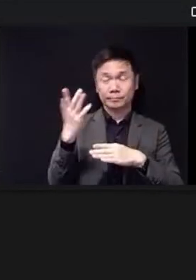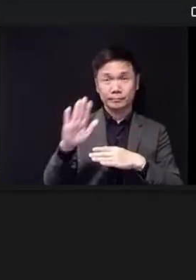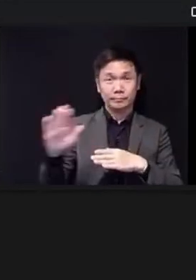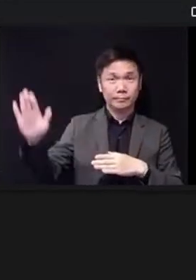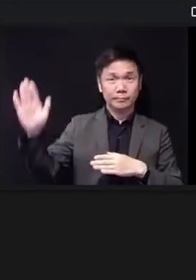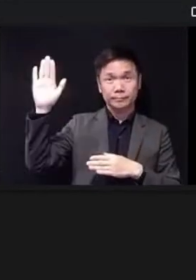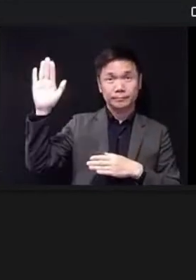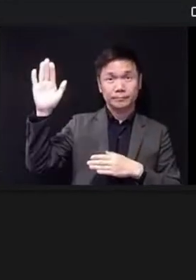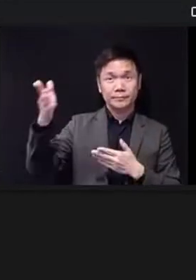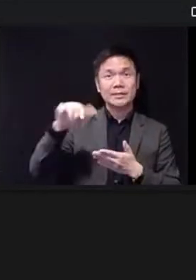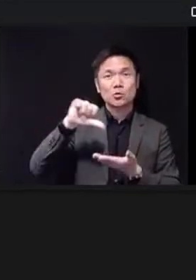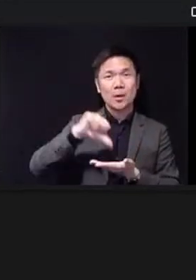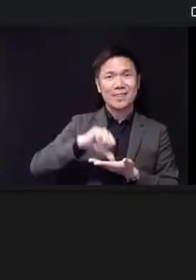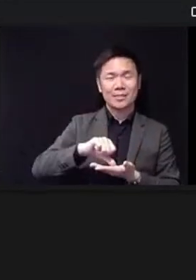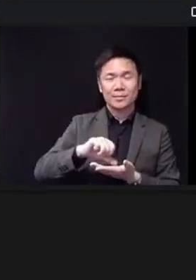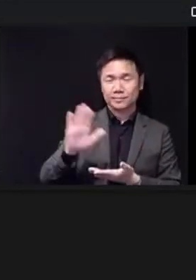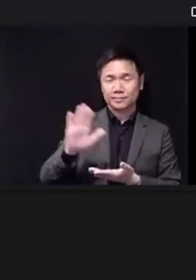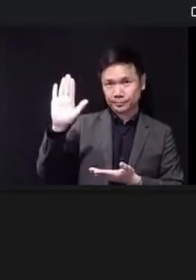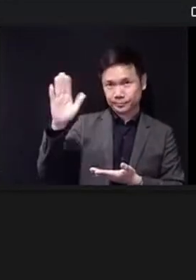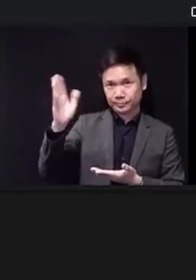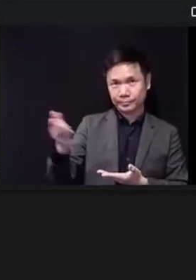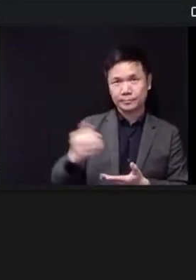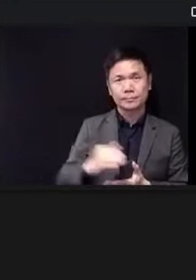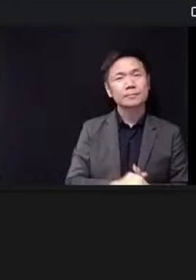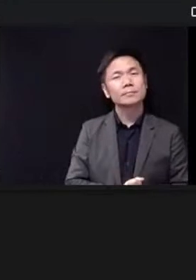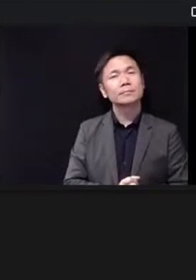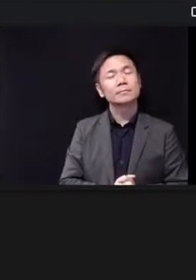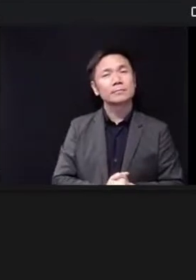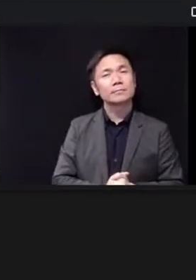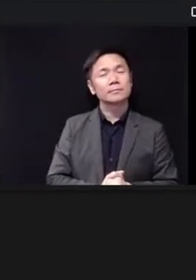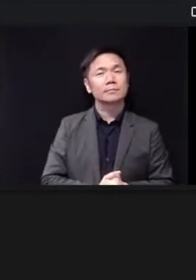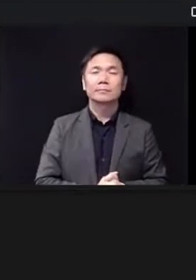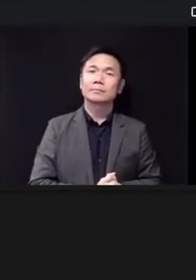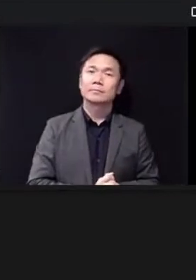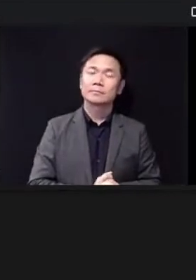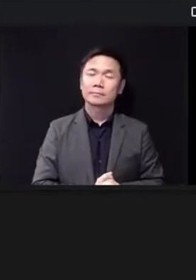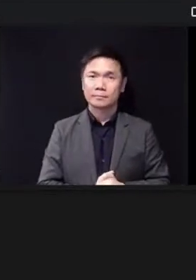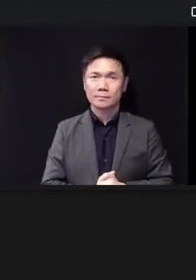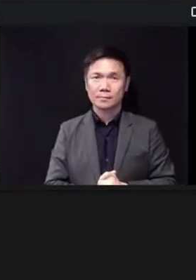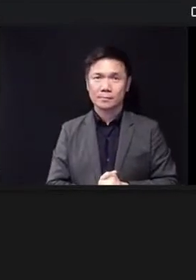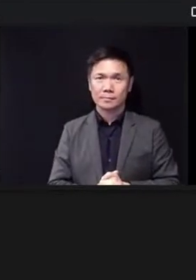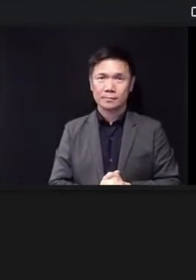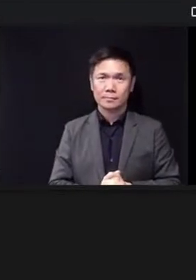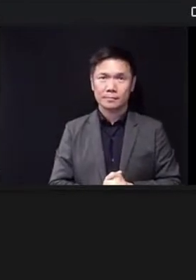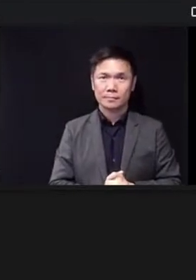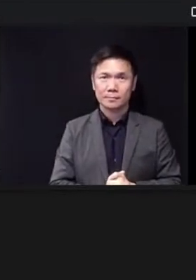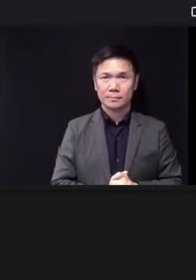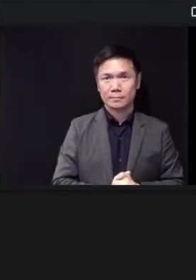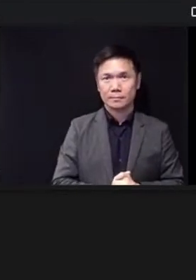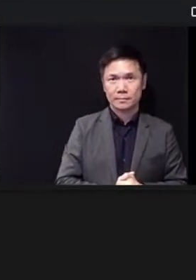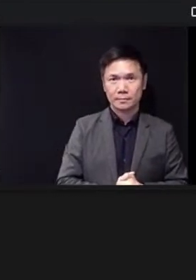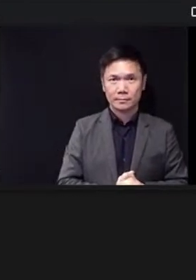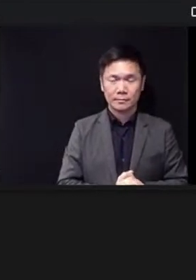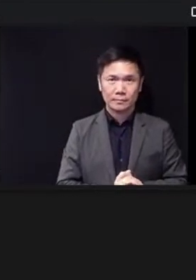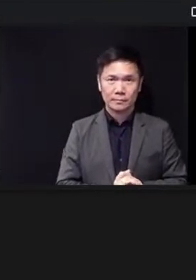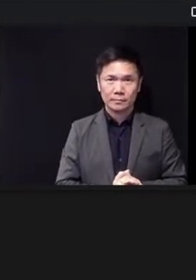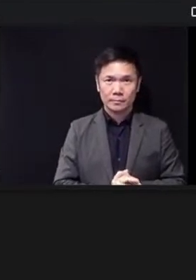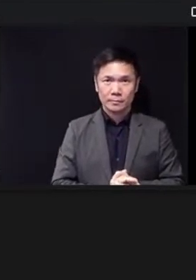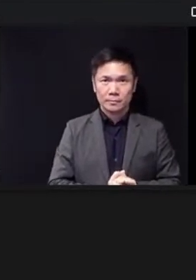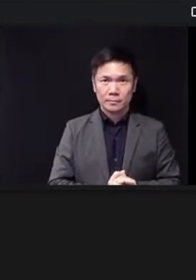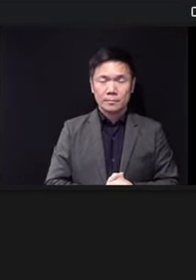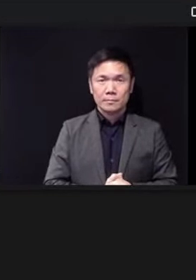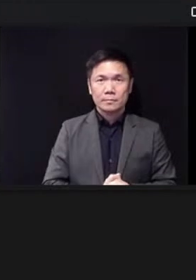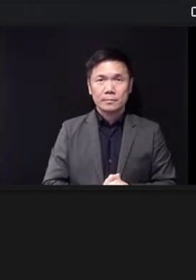distinguished delegate from Iran, where we have here the